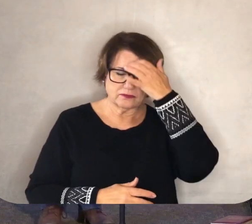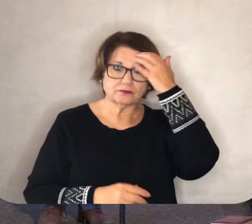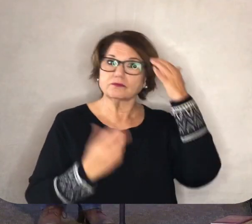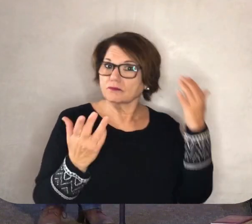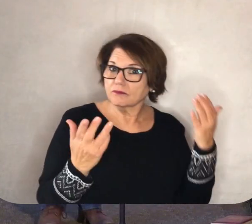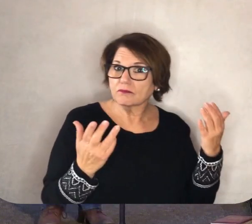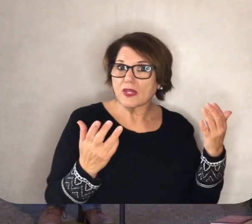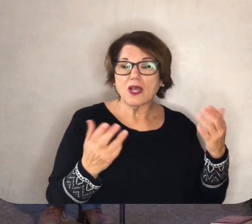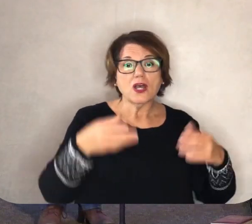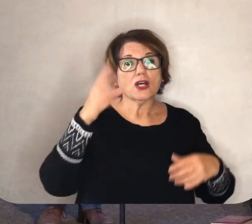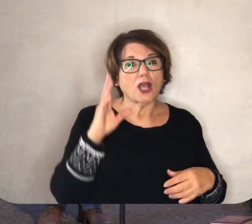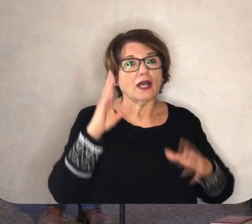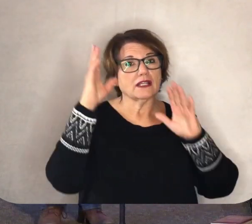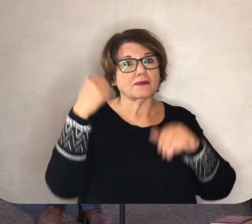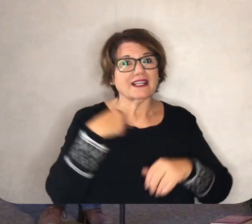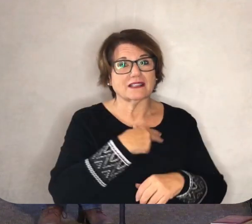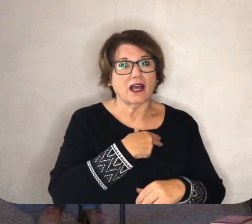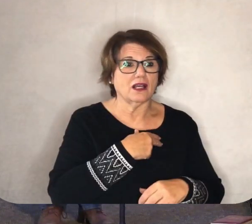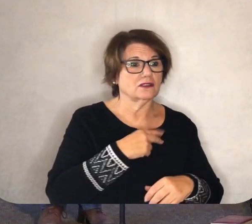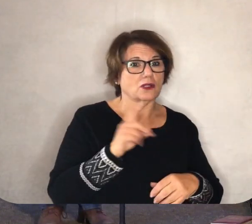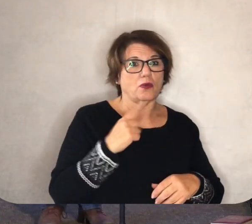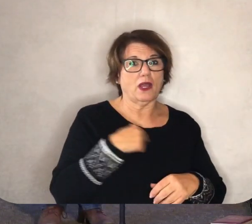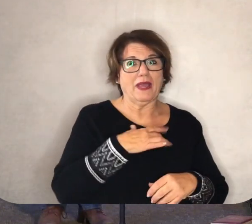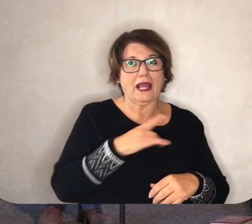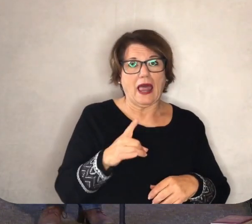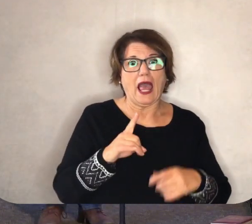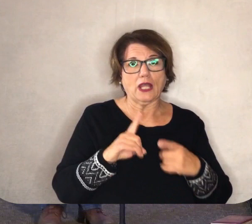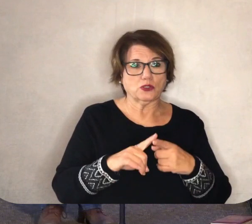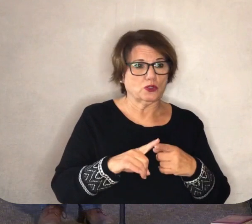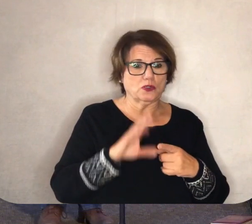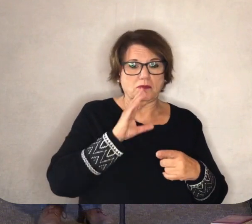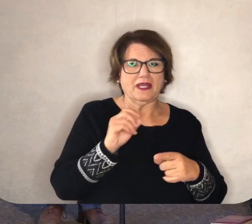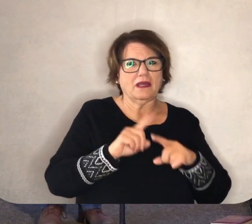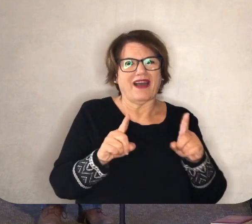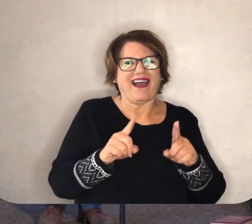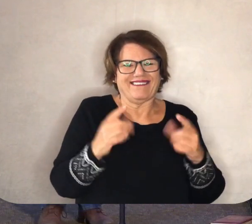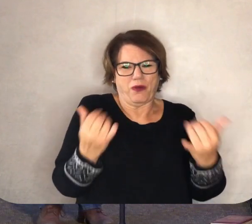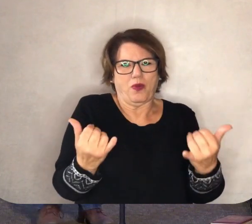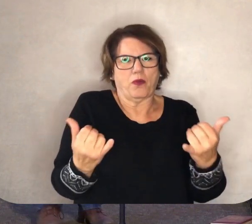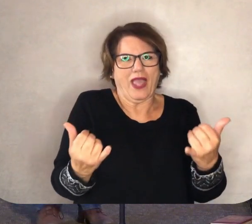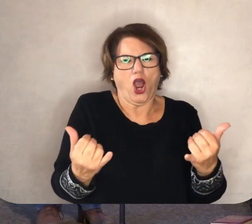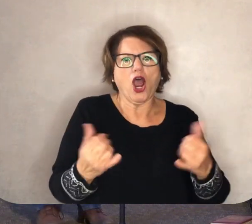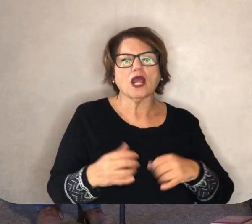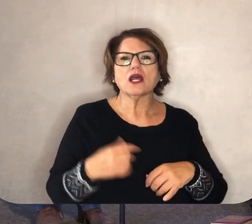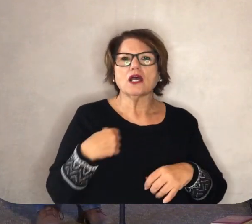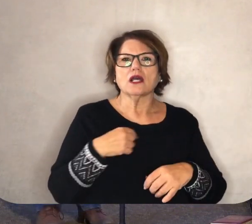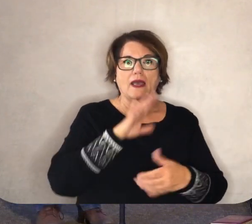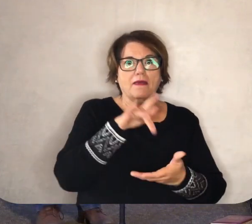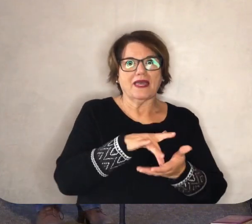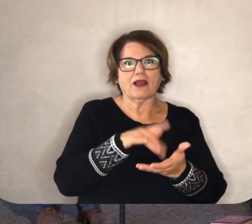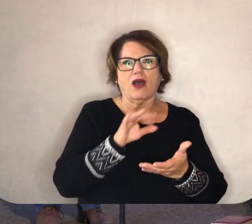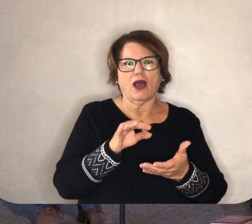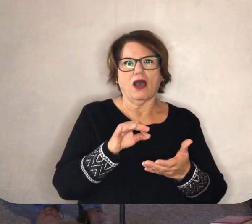with. God expects us to start not where we would like to be, but where we are, even in the middle of